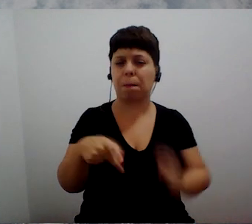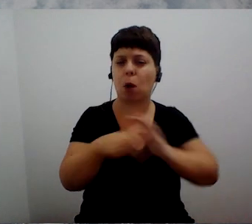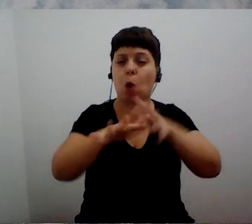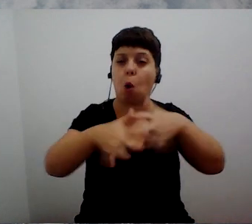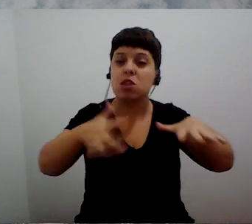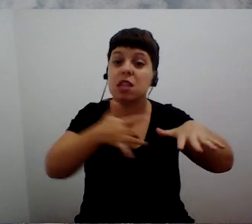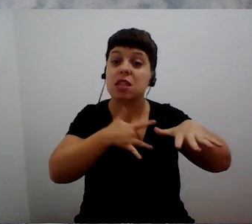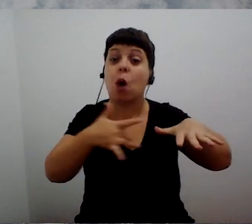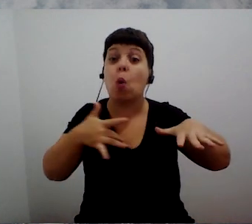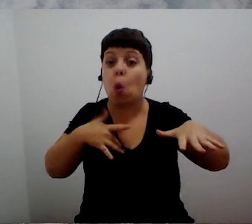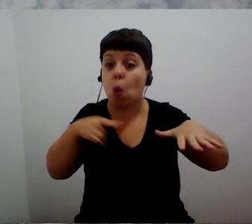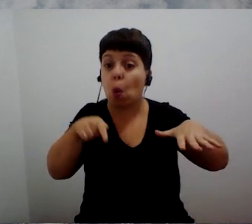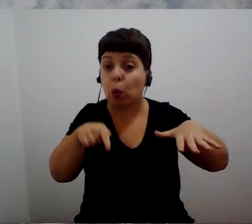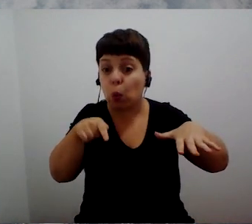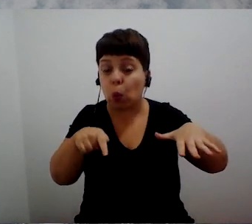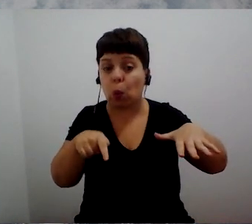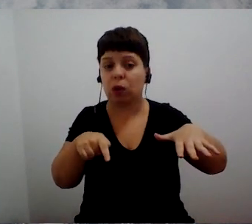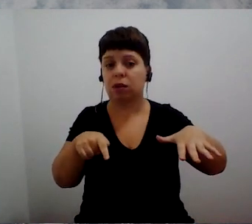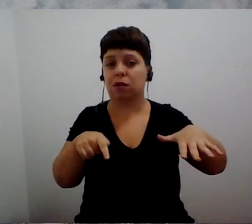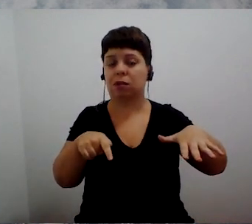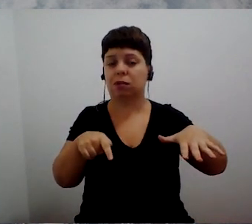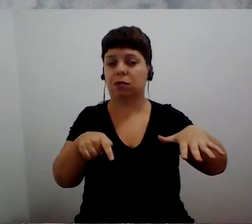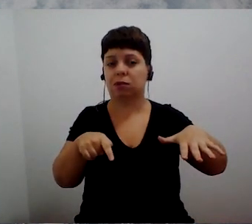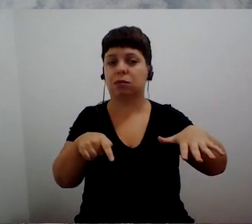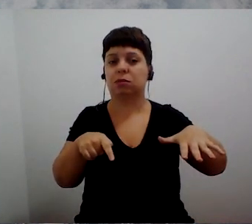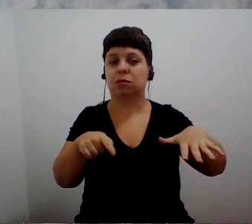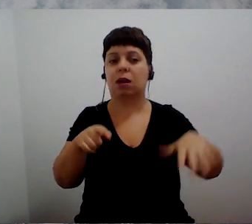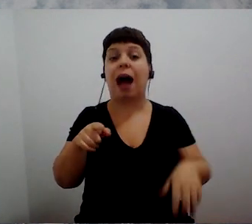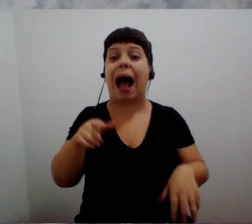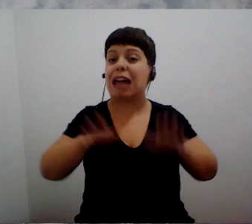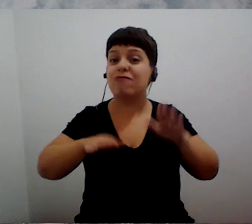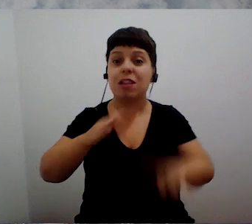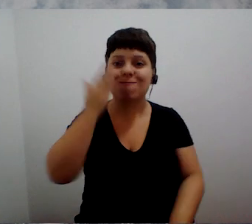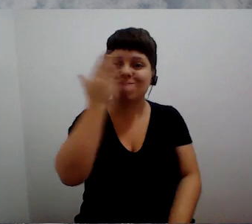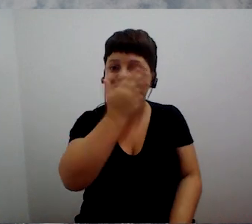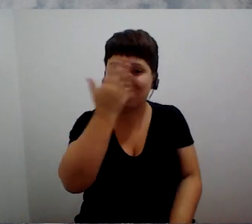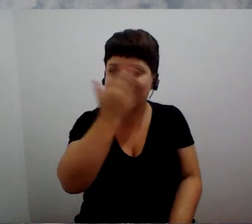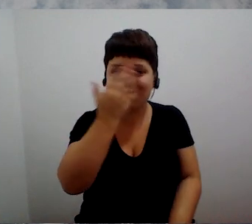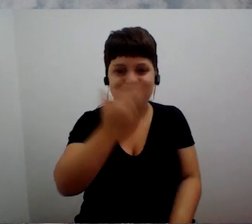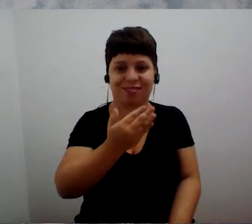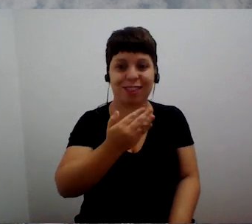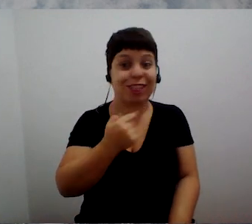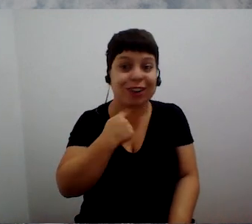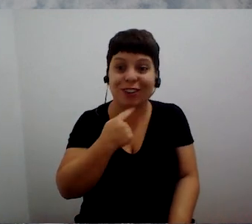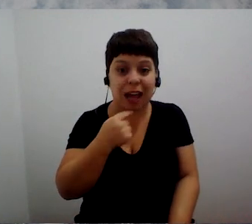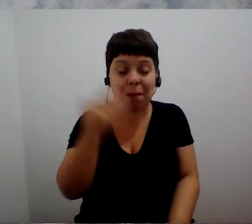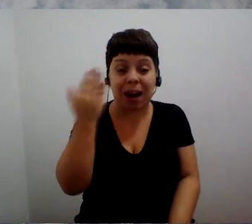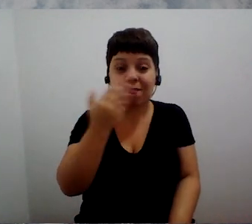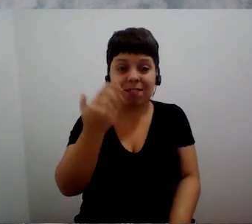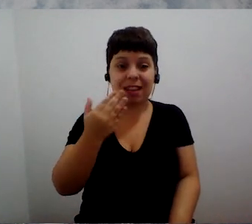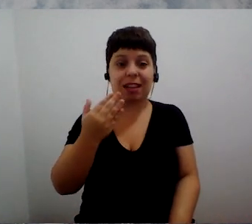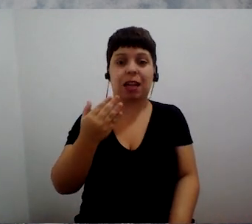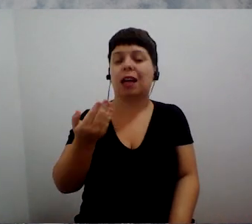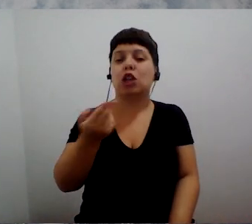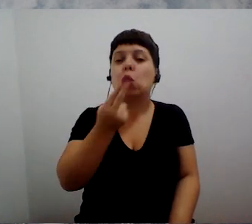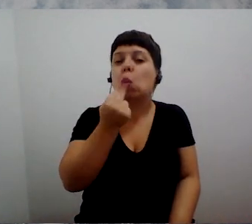health, it is to a large extent invisible. I mean, we can't see the flows of nutrients